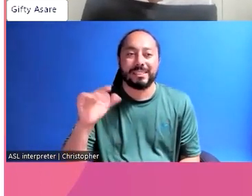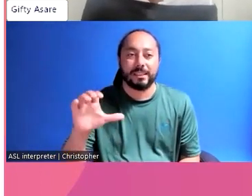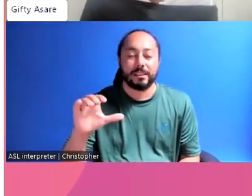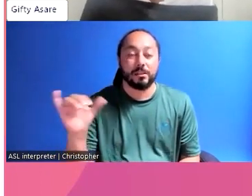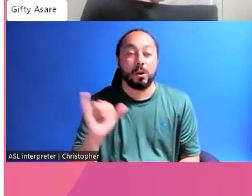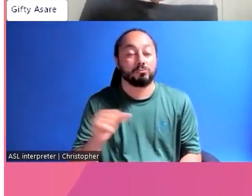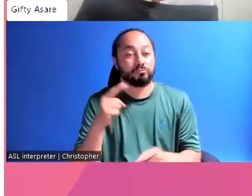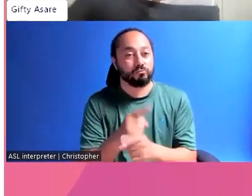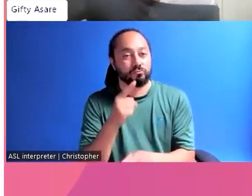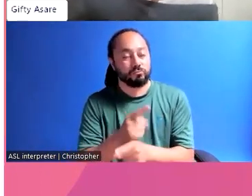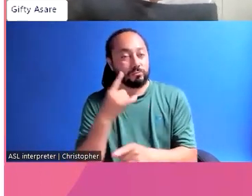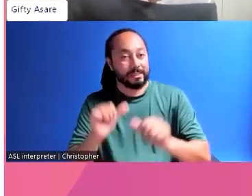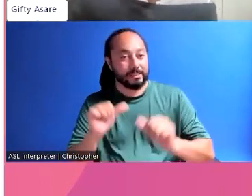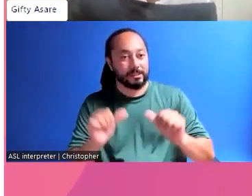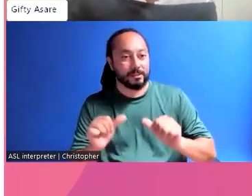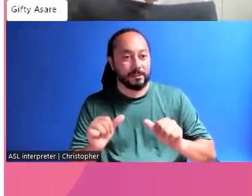assessing